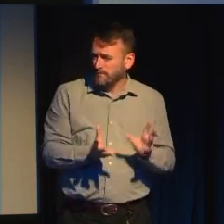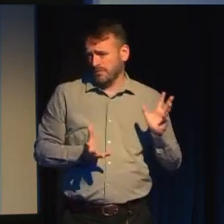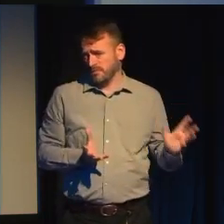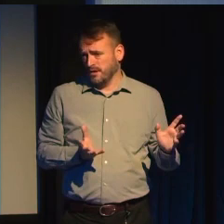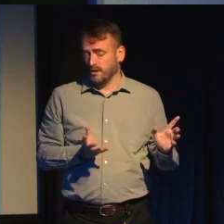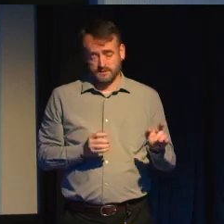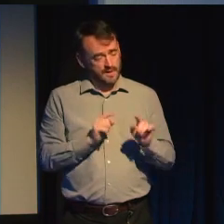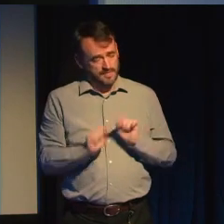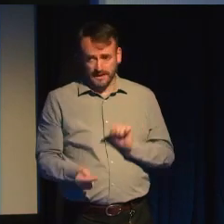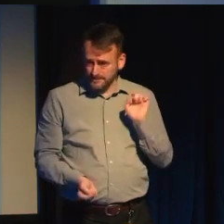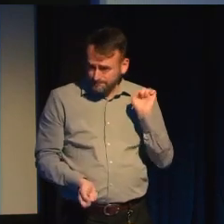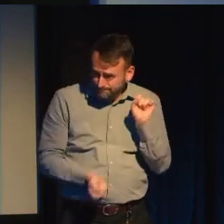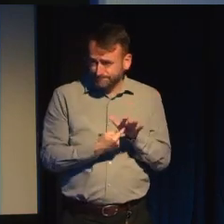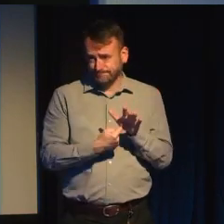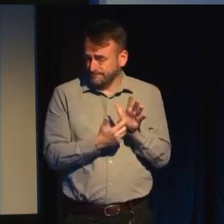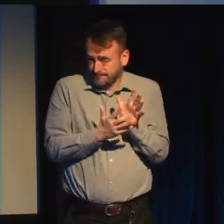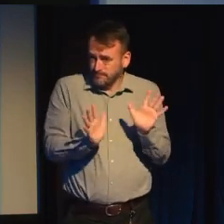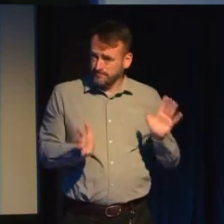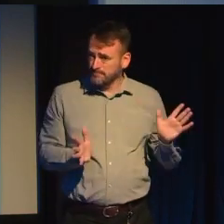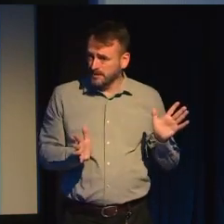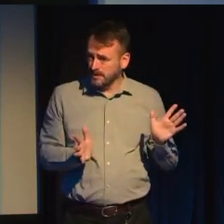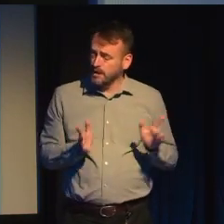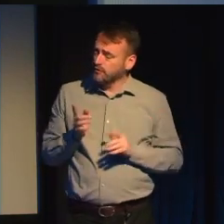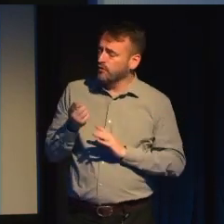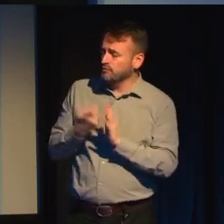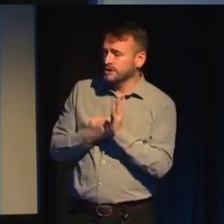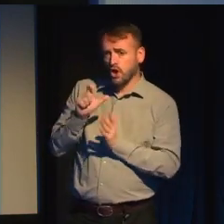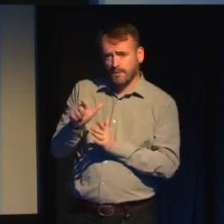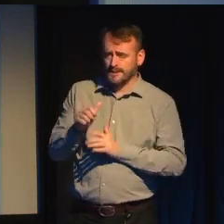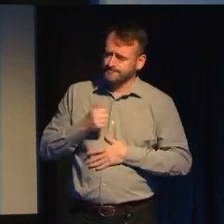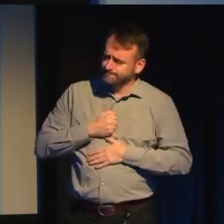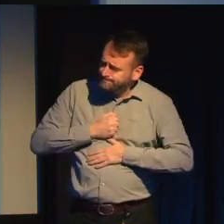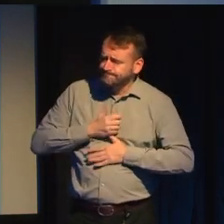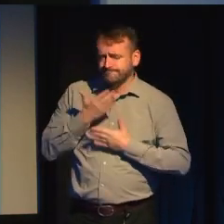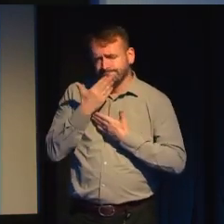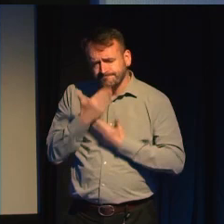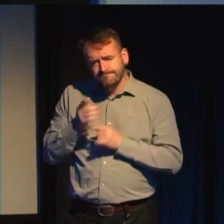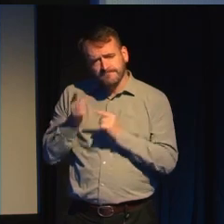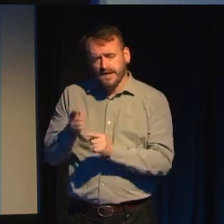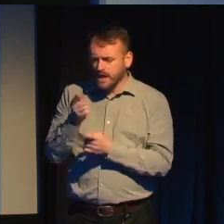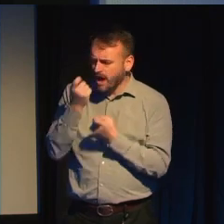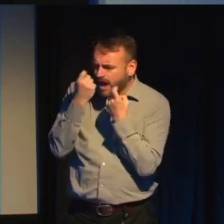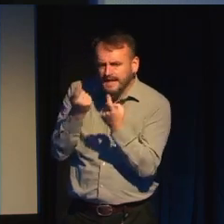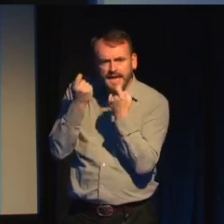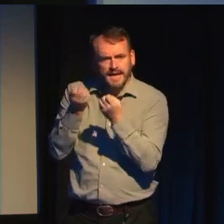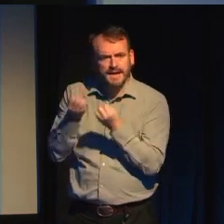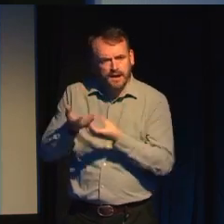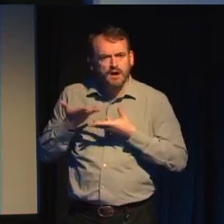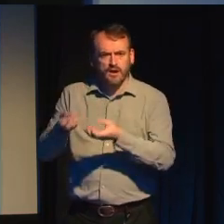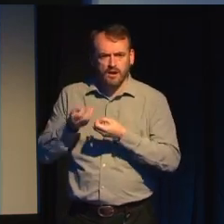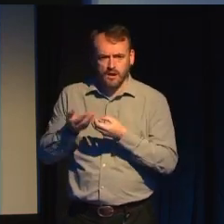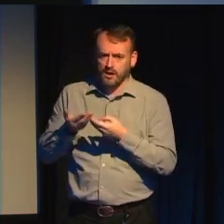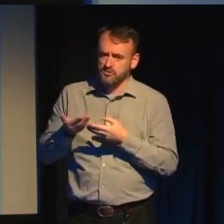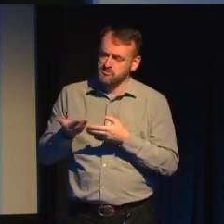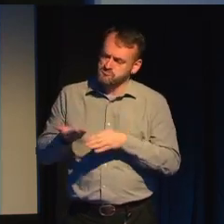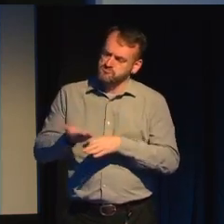And I do owe Richard a debt of gratitude for a lot of ideas that he threw in at the beginning. But one of the